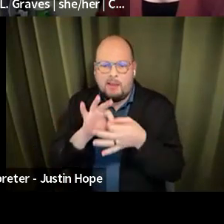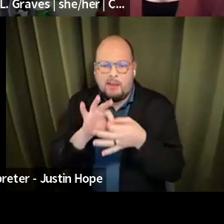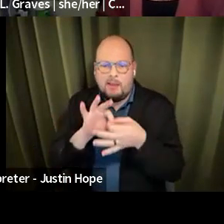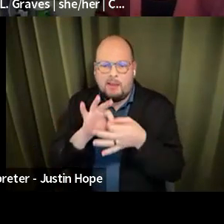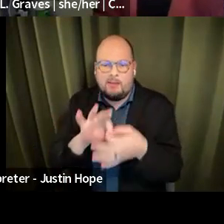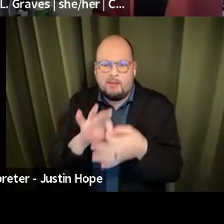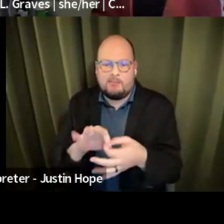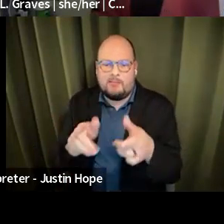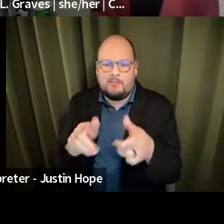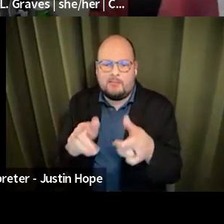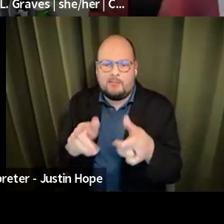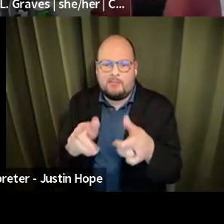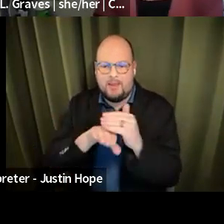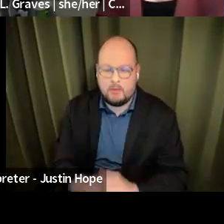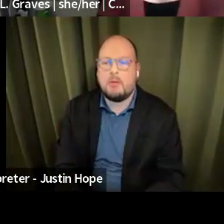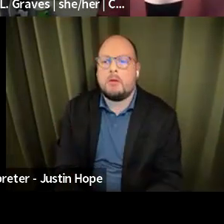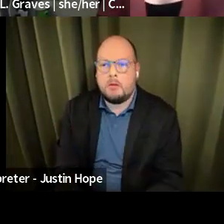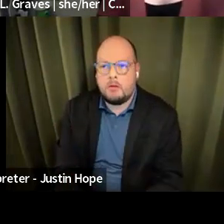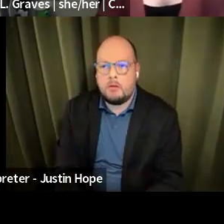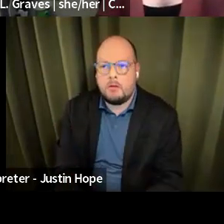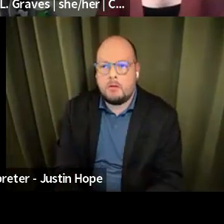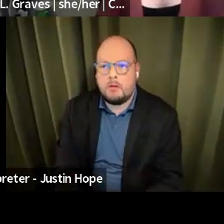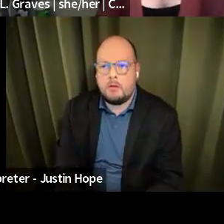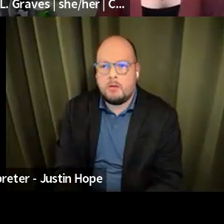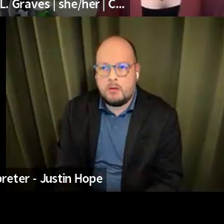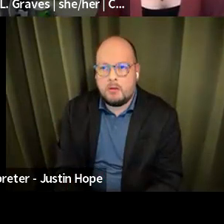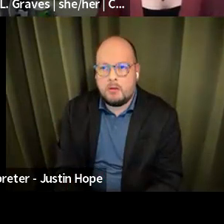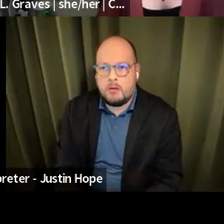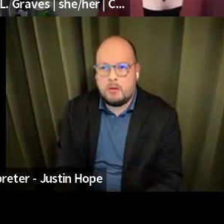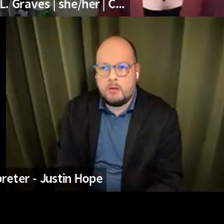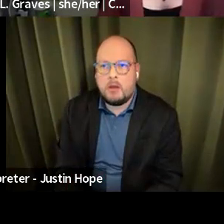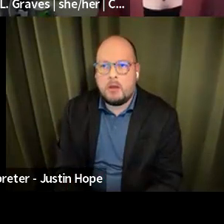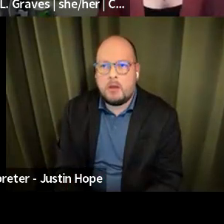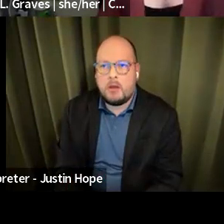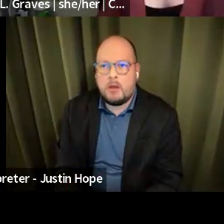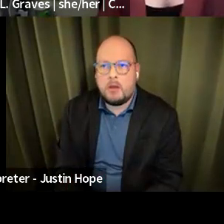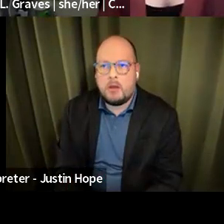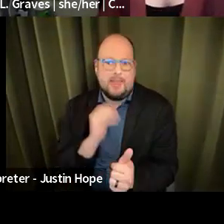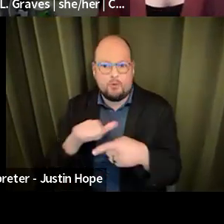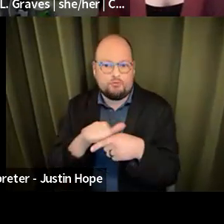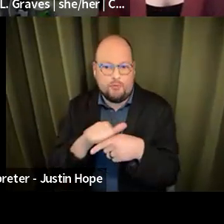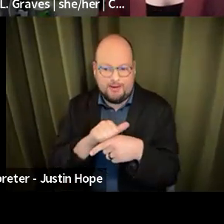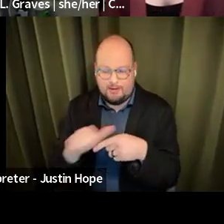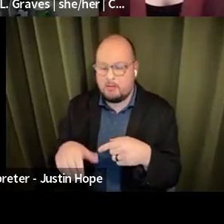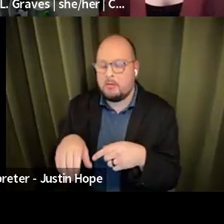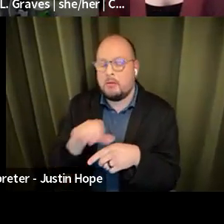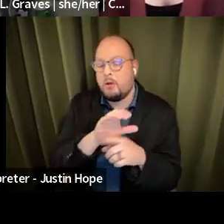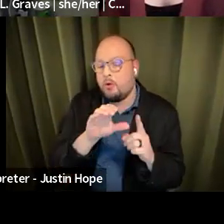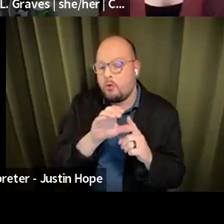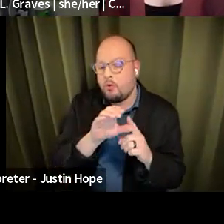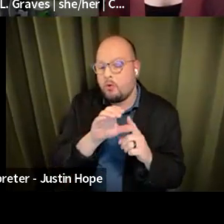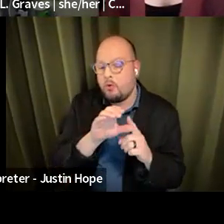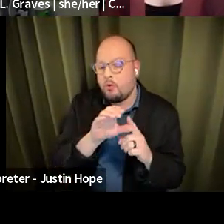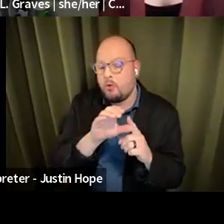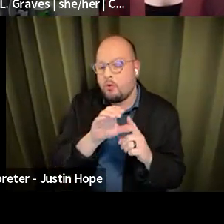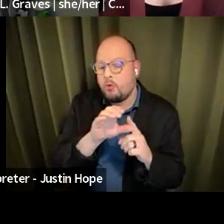And that's basically the training that we provide. The cultural competency training has to be taken every